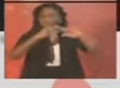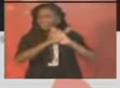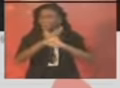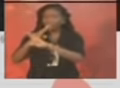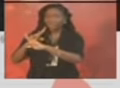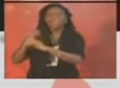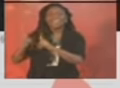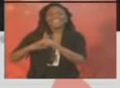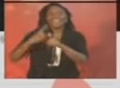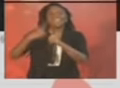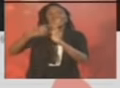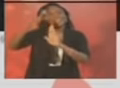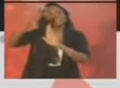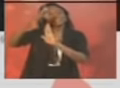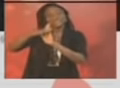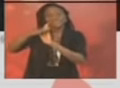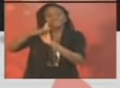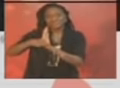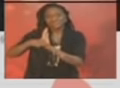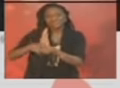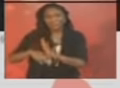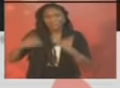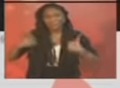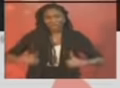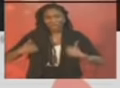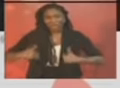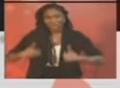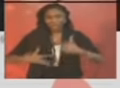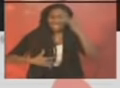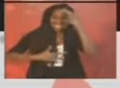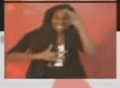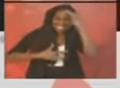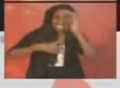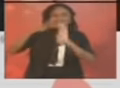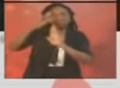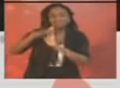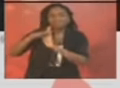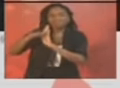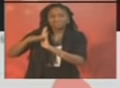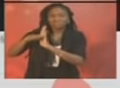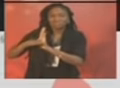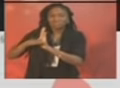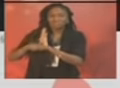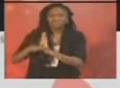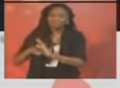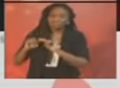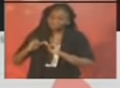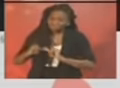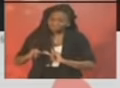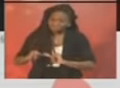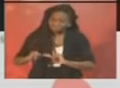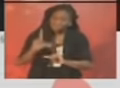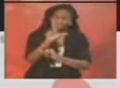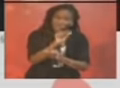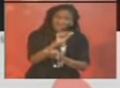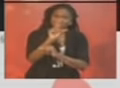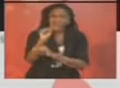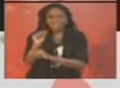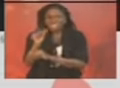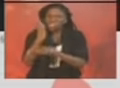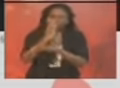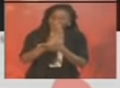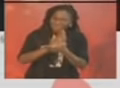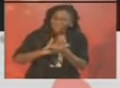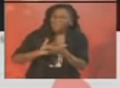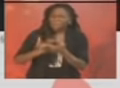the number of acute respiratory illnesses. And that has been more or less maintained all the way through 2020. Some little spikes here and there, but